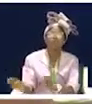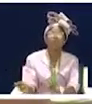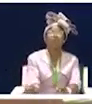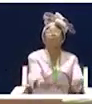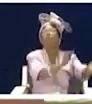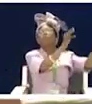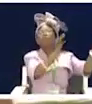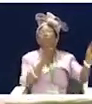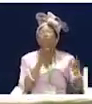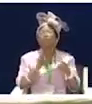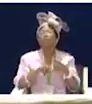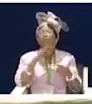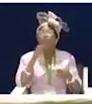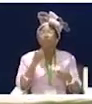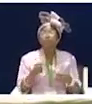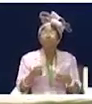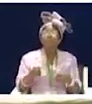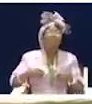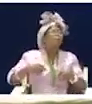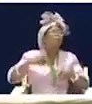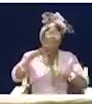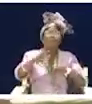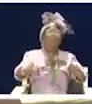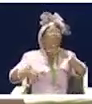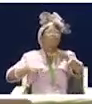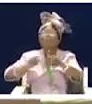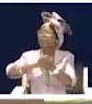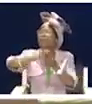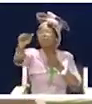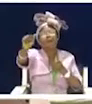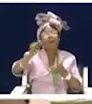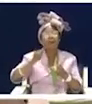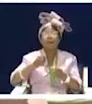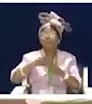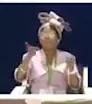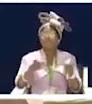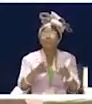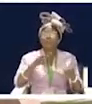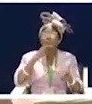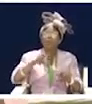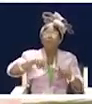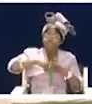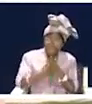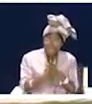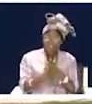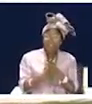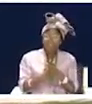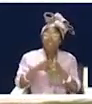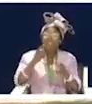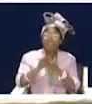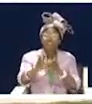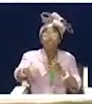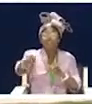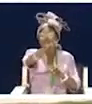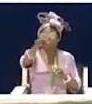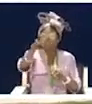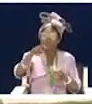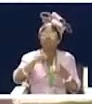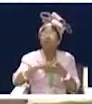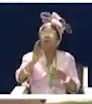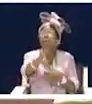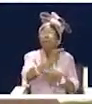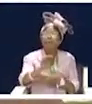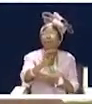bush. So we started the journey from Monday 38th till February 3rd. We